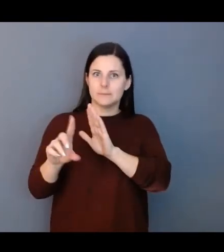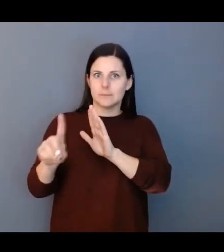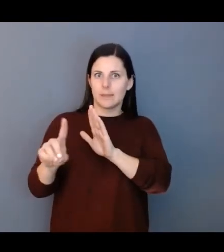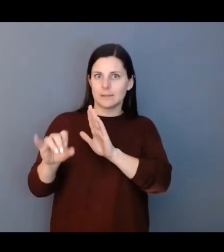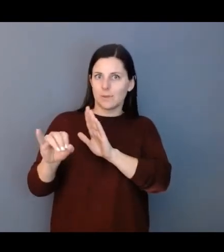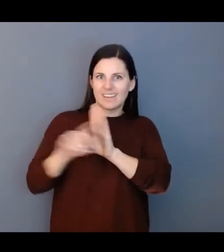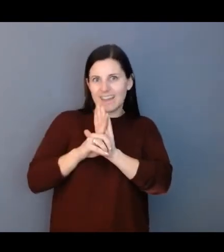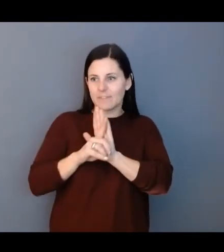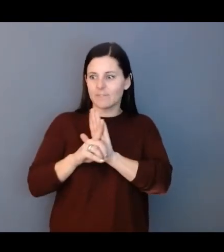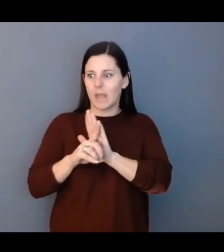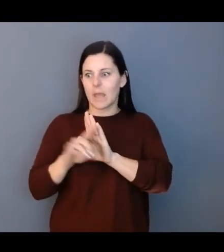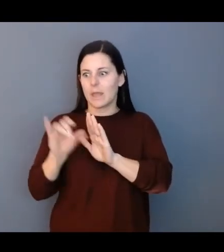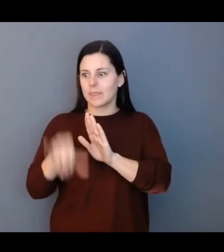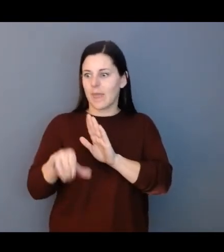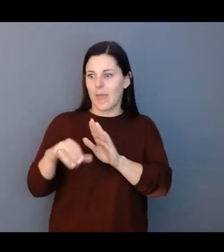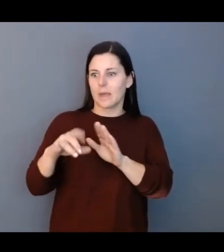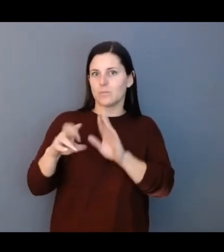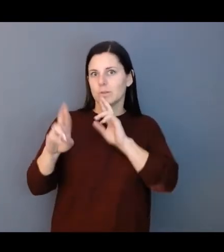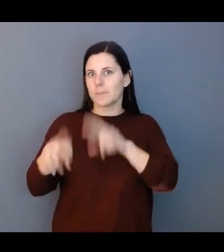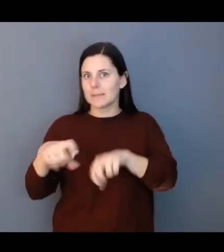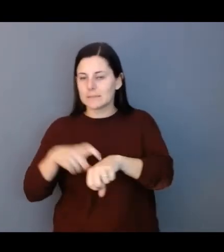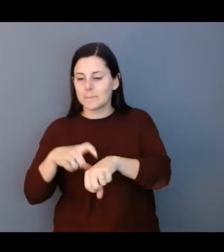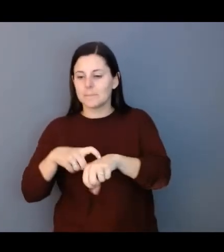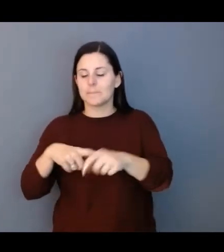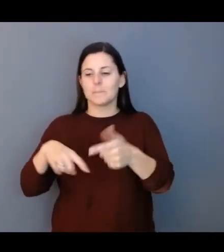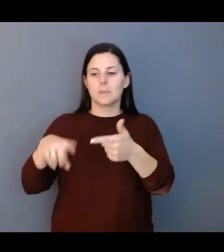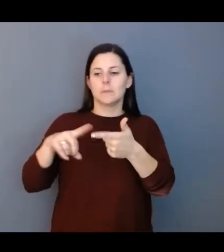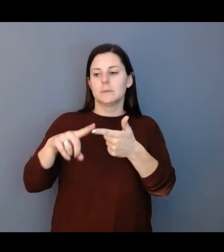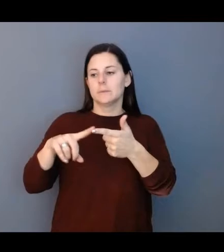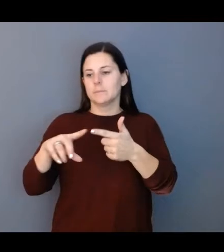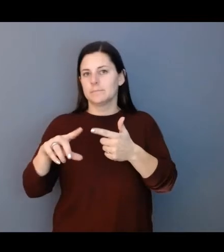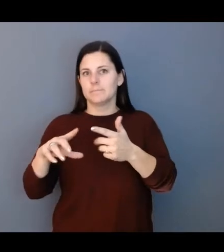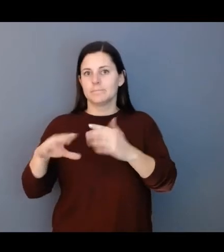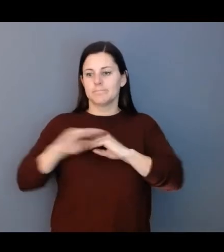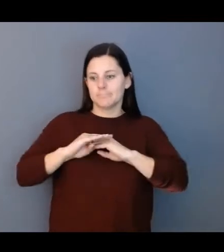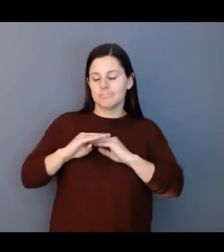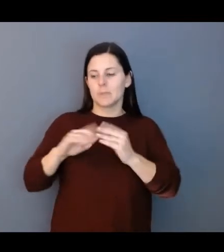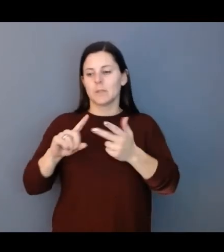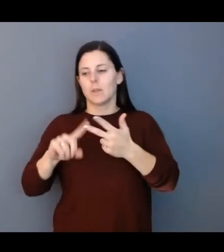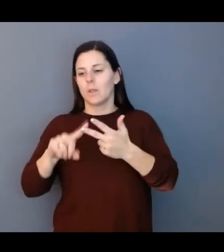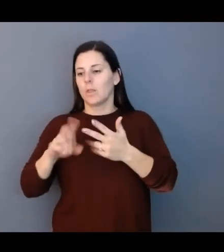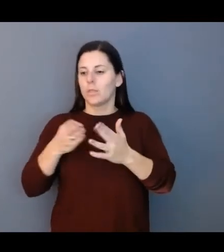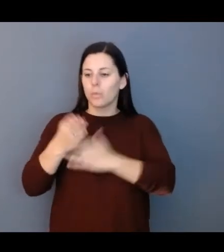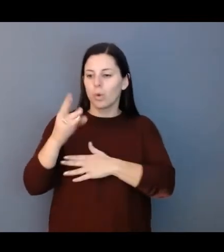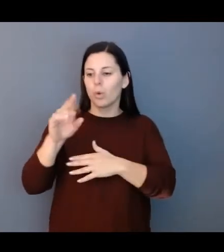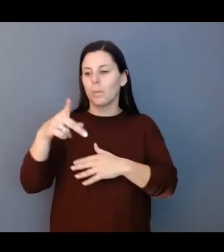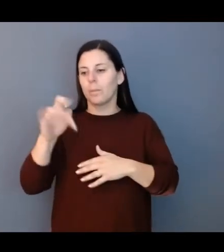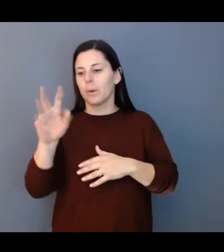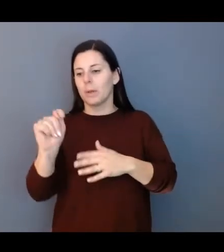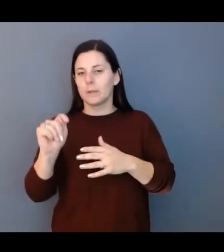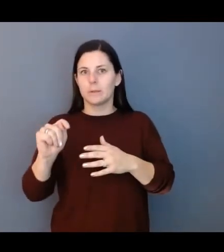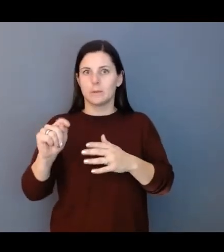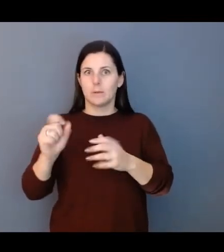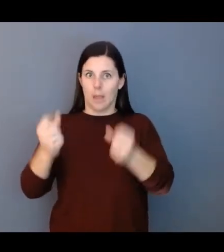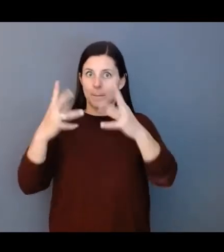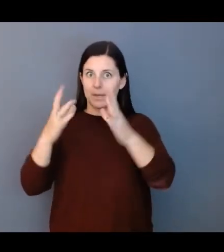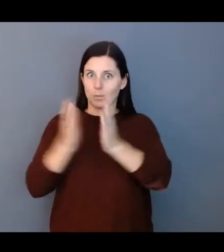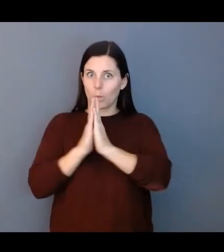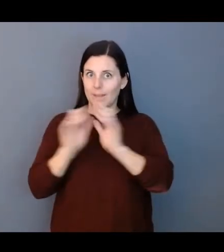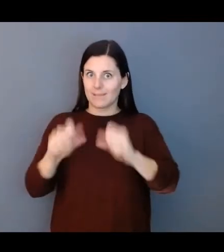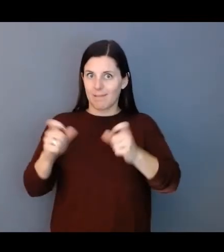identify is the latency, the response time of your model meeting your requirement, is the throughput, the number of